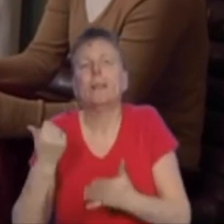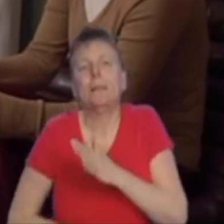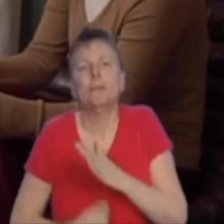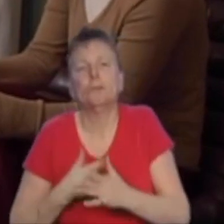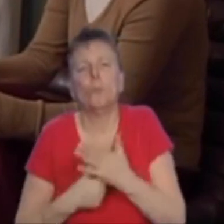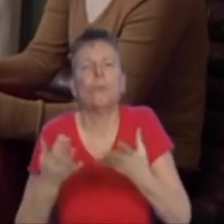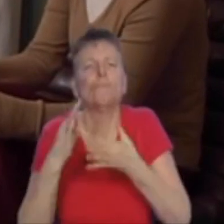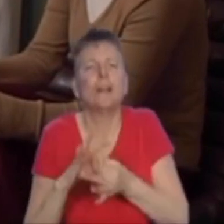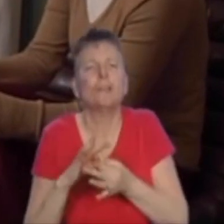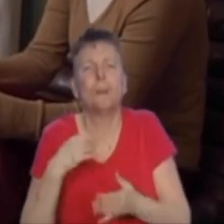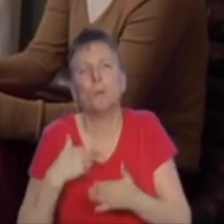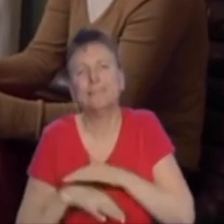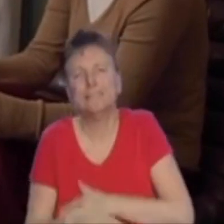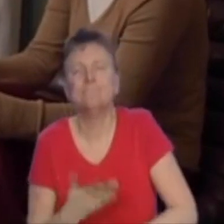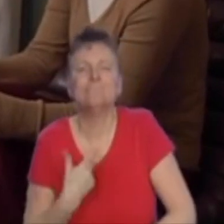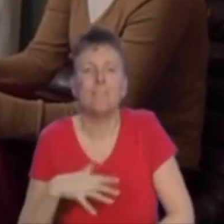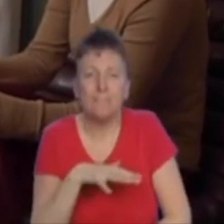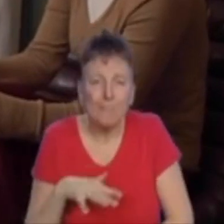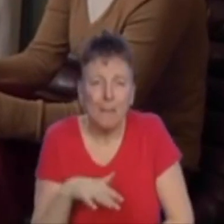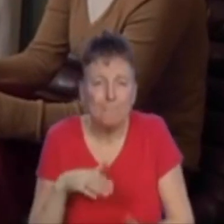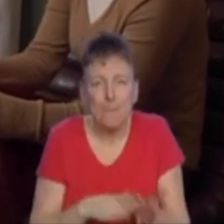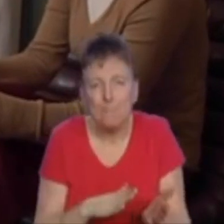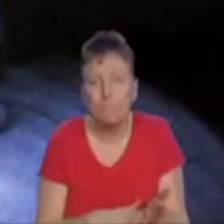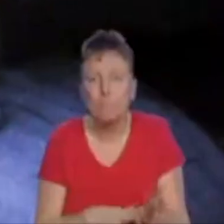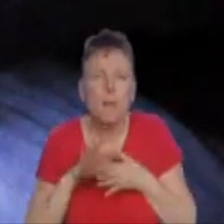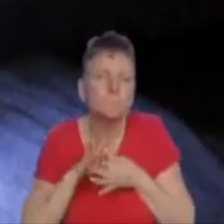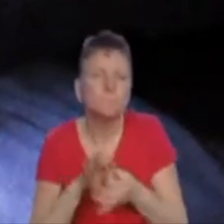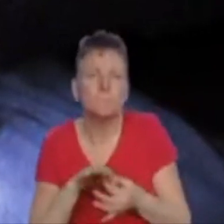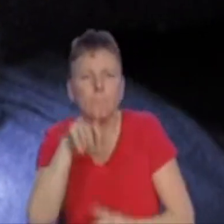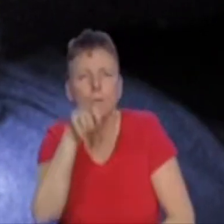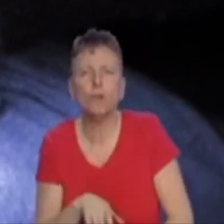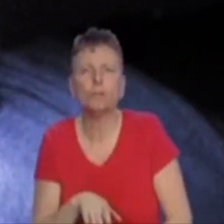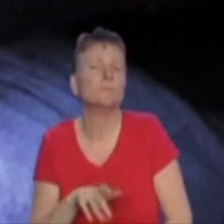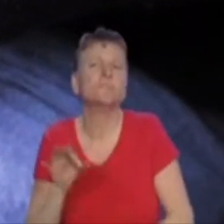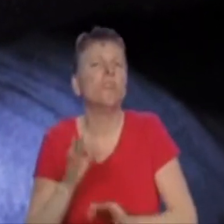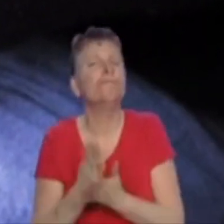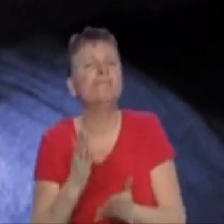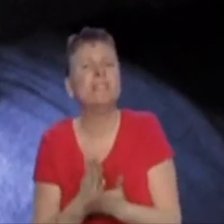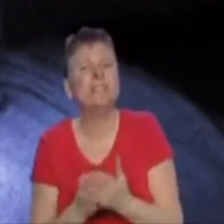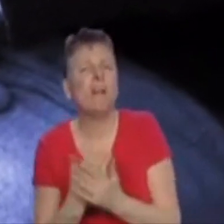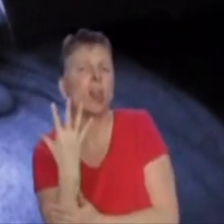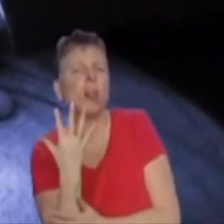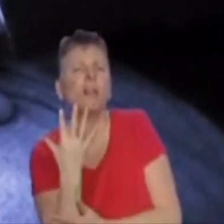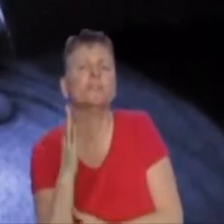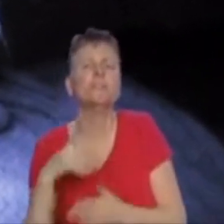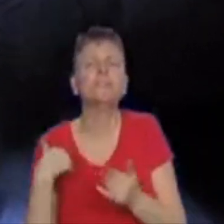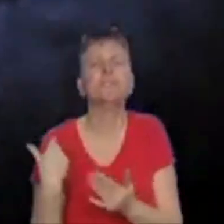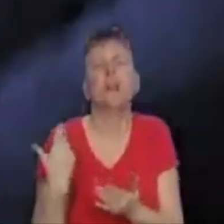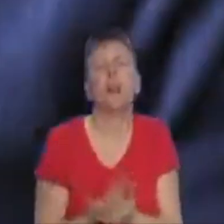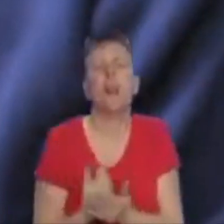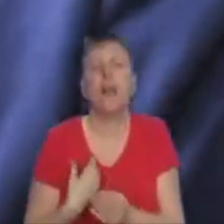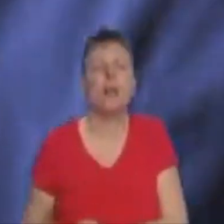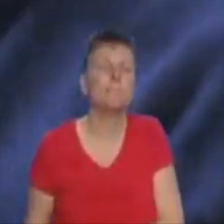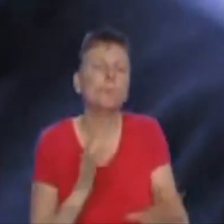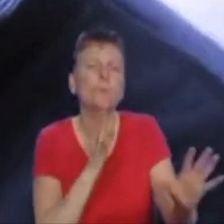a relationship that I was in and family members connected to that person. But nothing really developed until I moved to